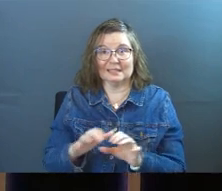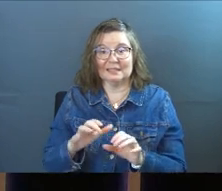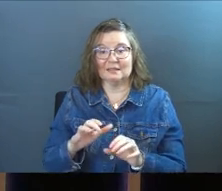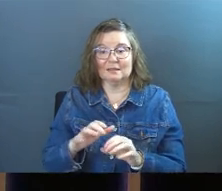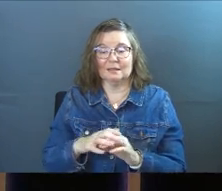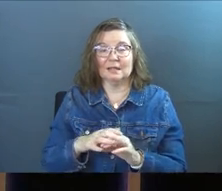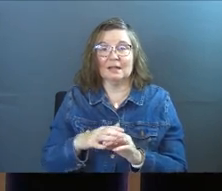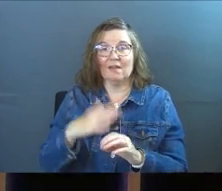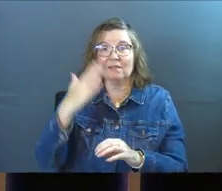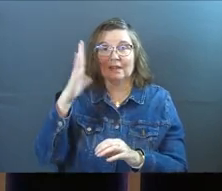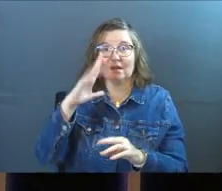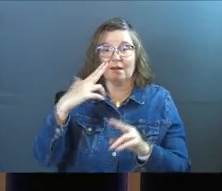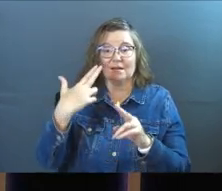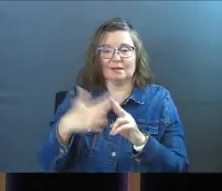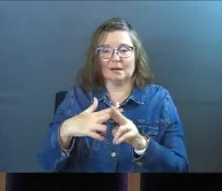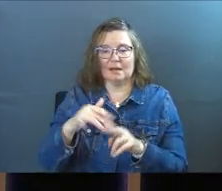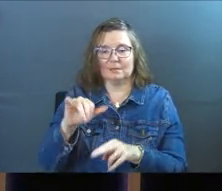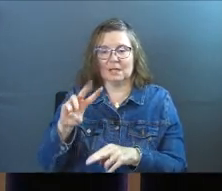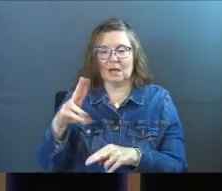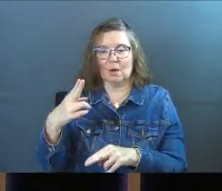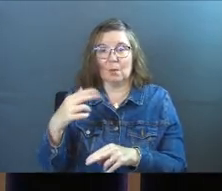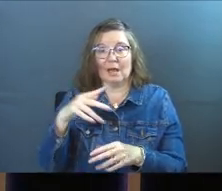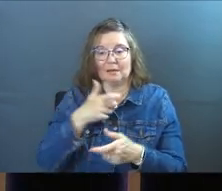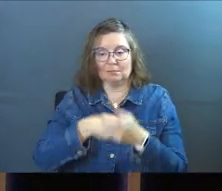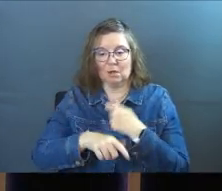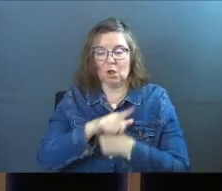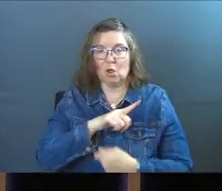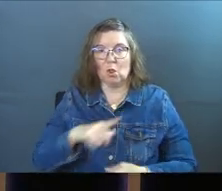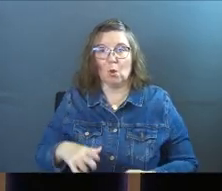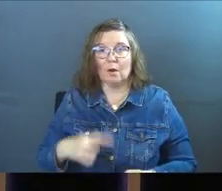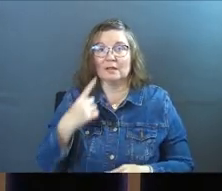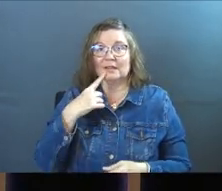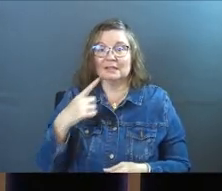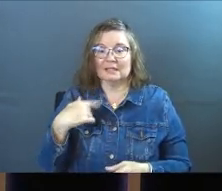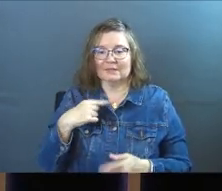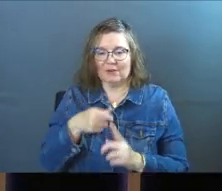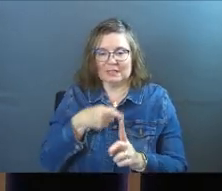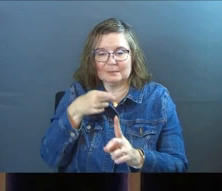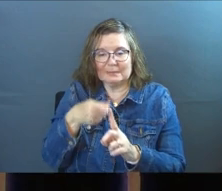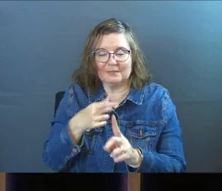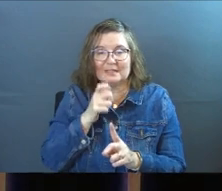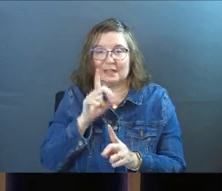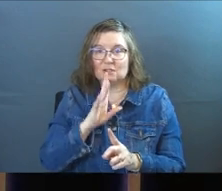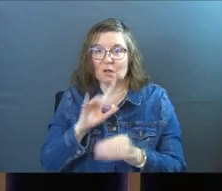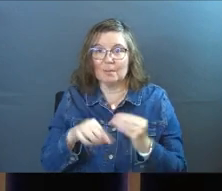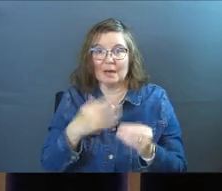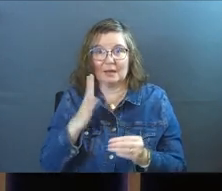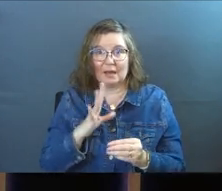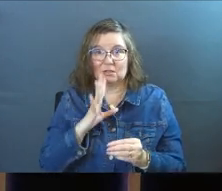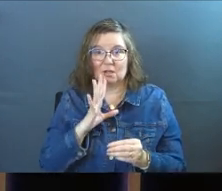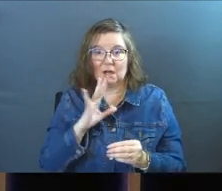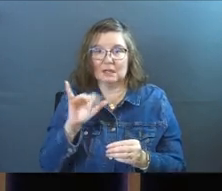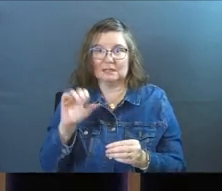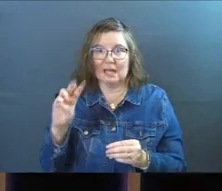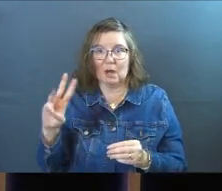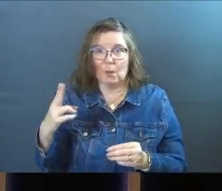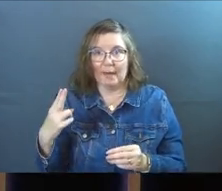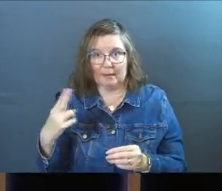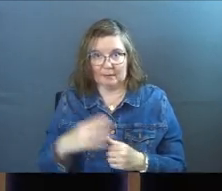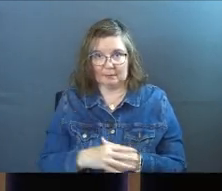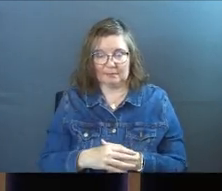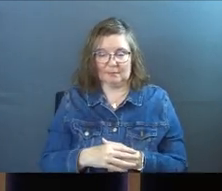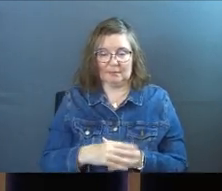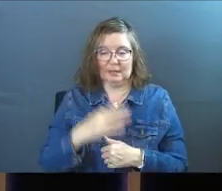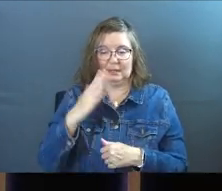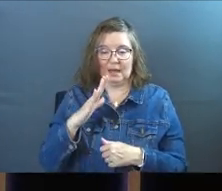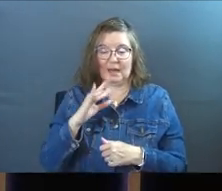They took the divine name Yahweh and they put Lord in for it. But he's getting very specific. He's not just talking about God. He's talking about Yahweh,